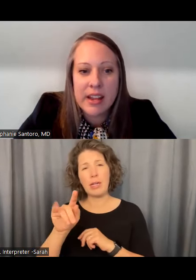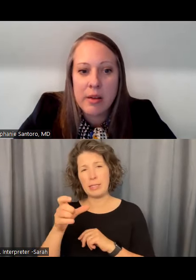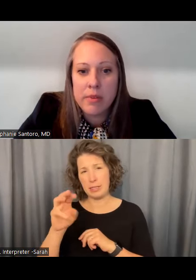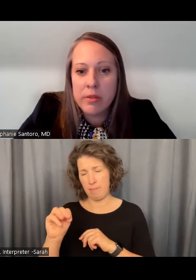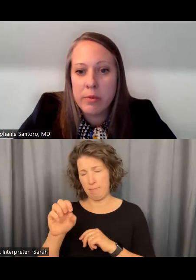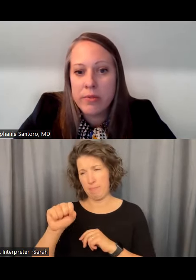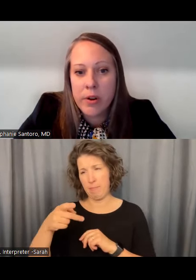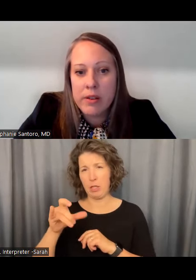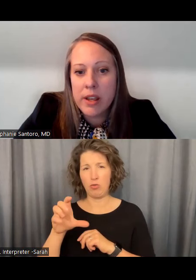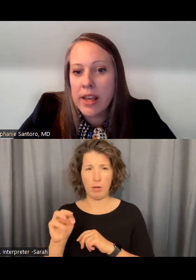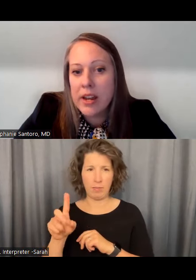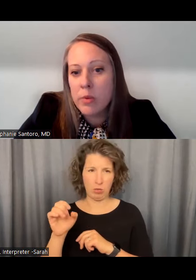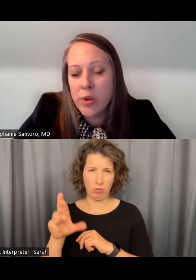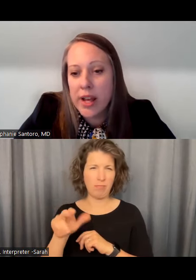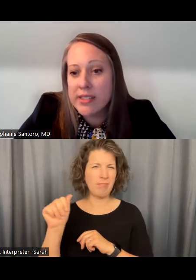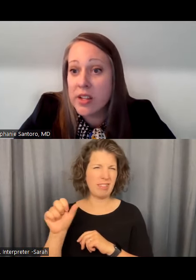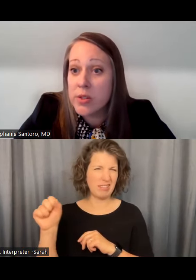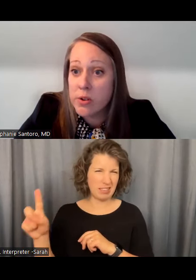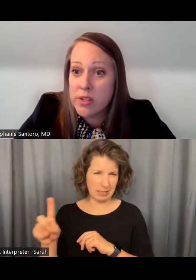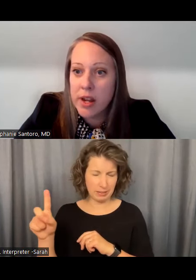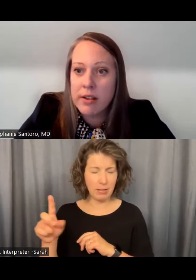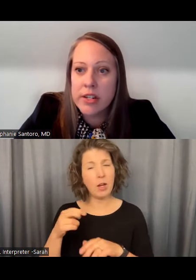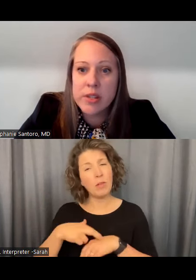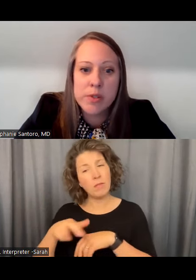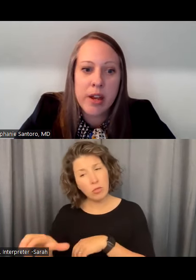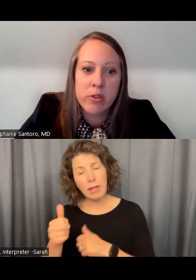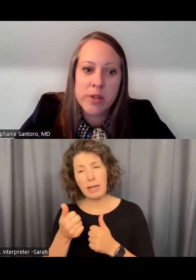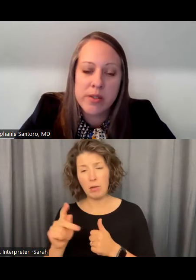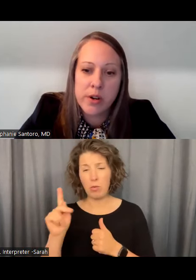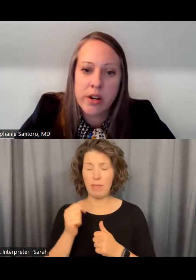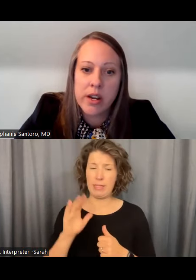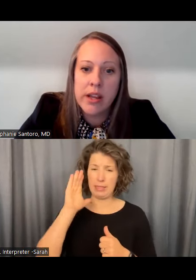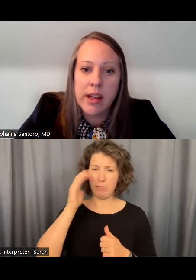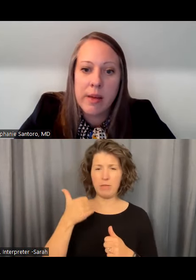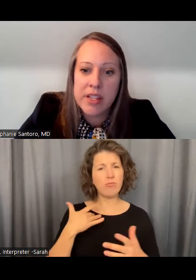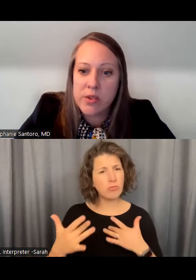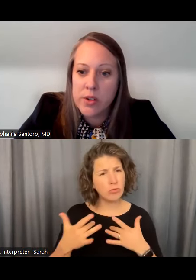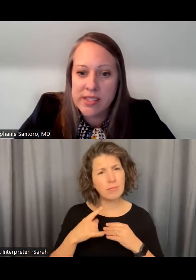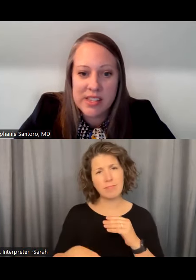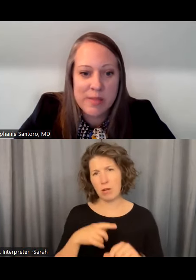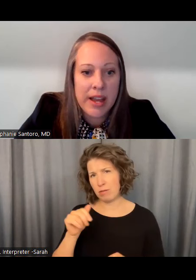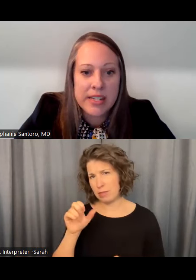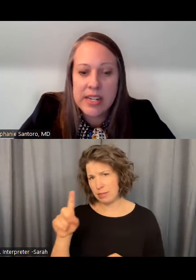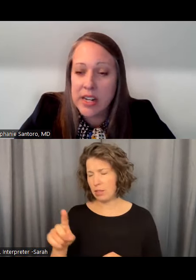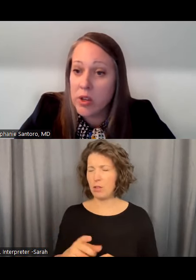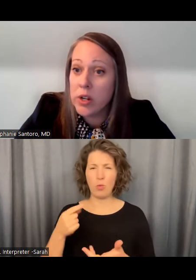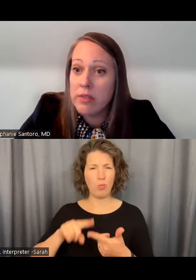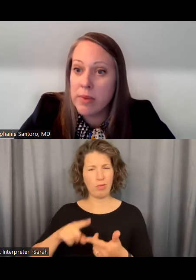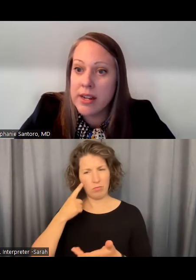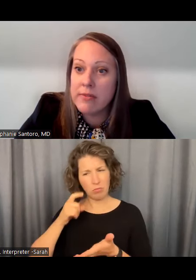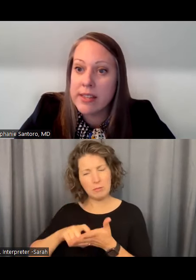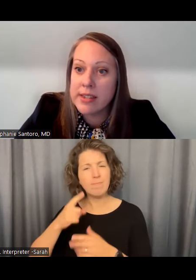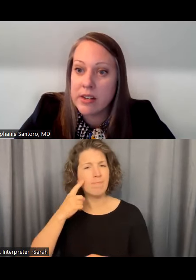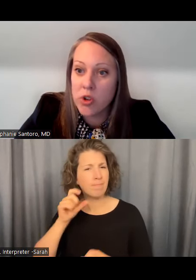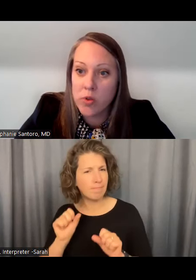and referring anyone who has concerns about autism spectrum disorder as soon as it's suspected, and it could even